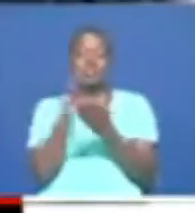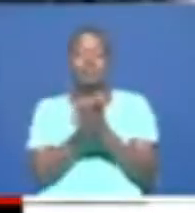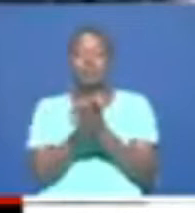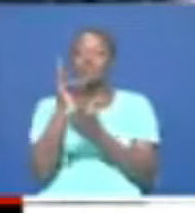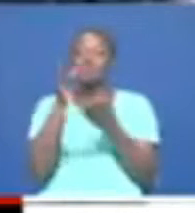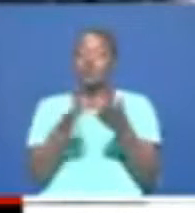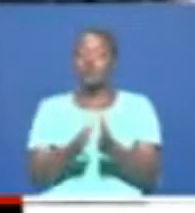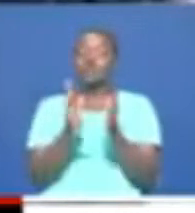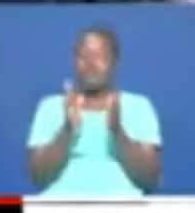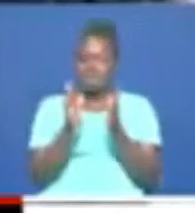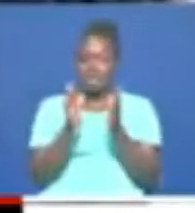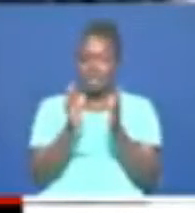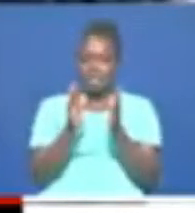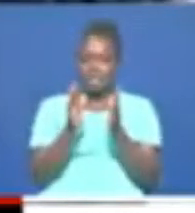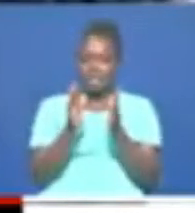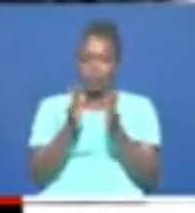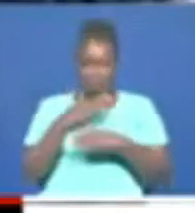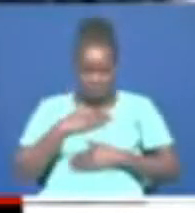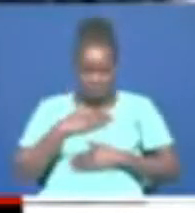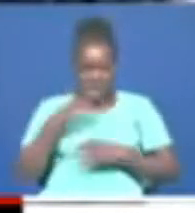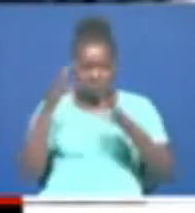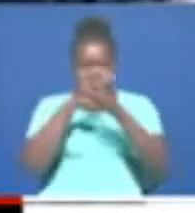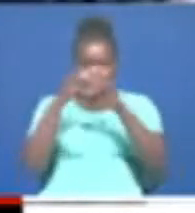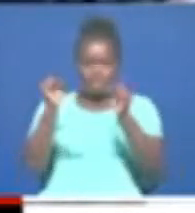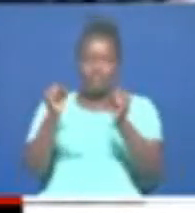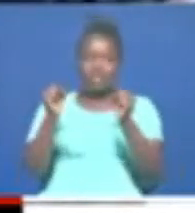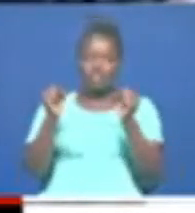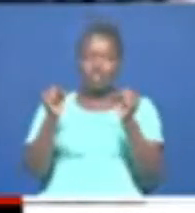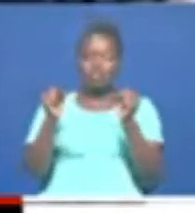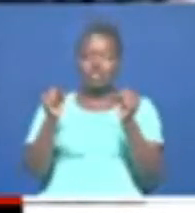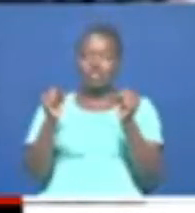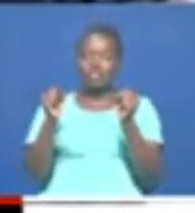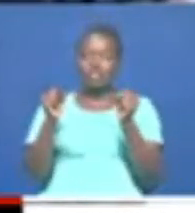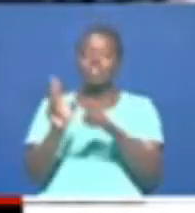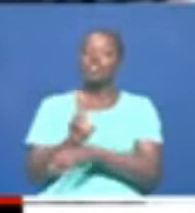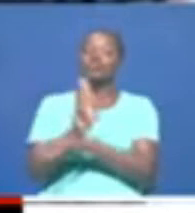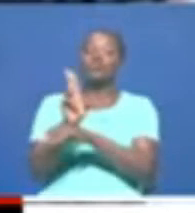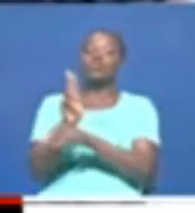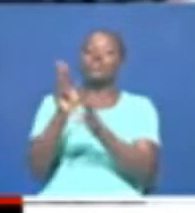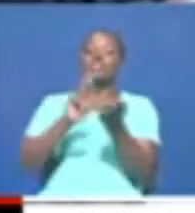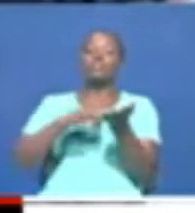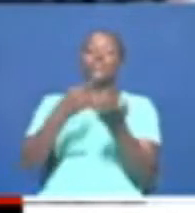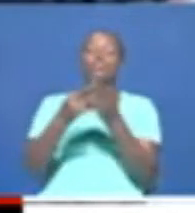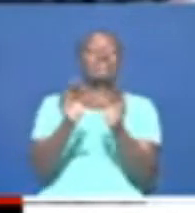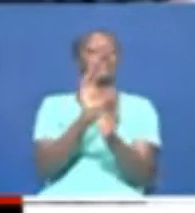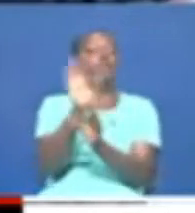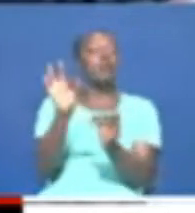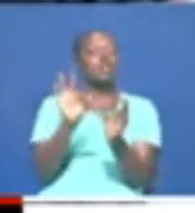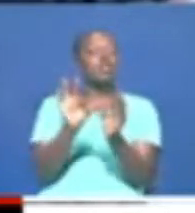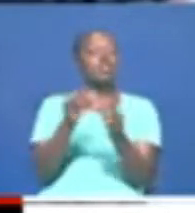can pay tribute to His Excellency the President is to use these resources effectively to